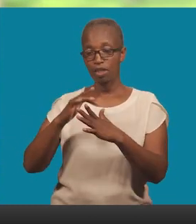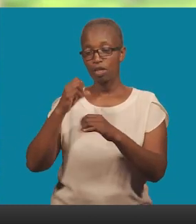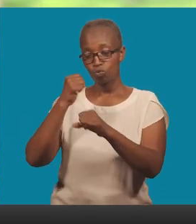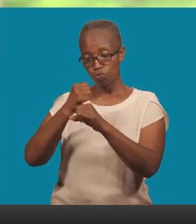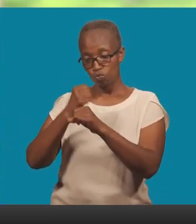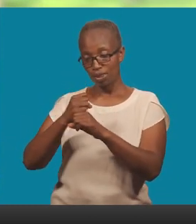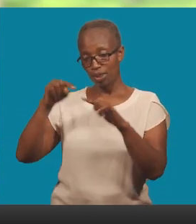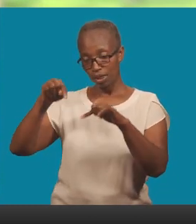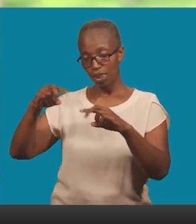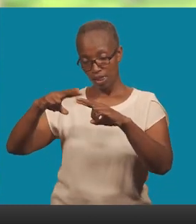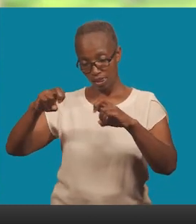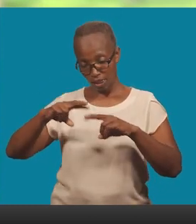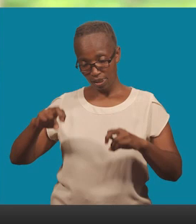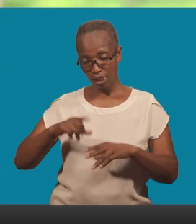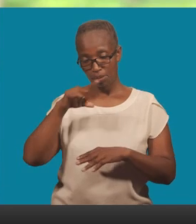foreign